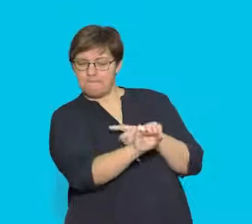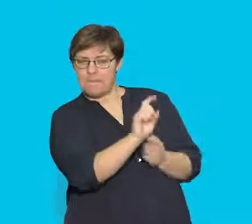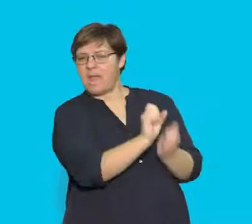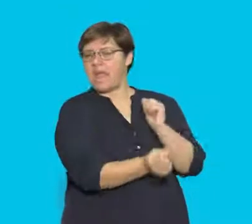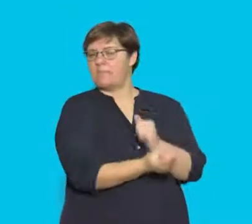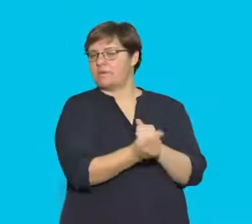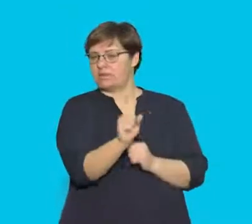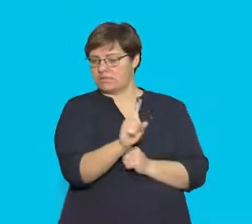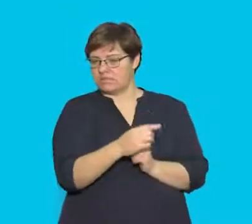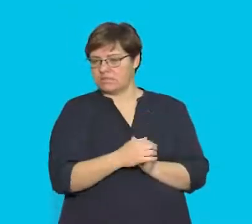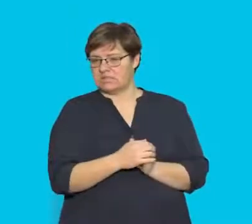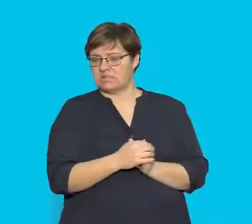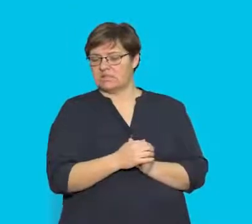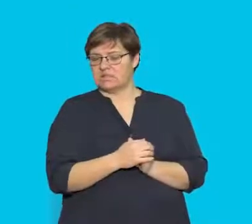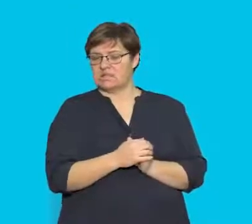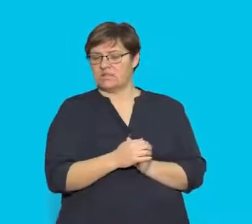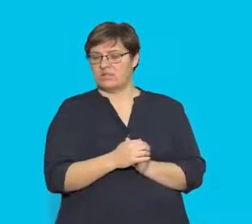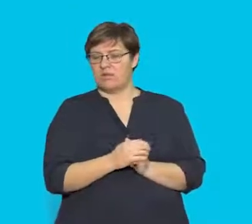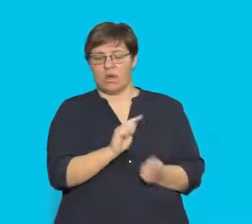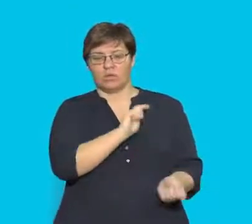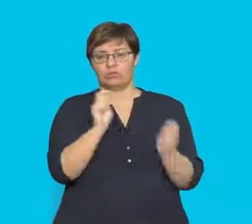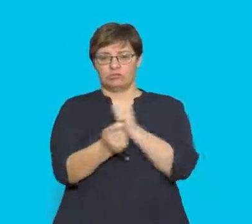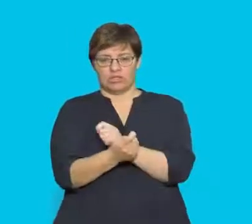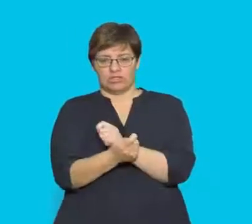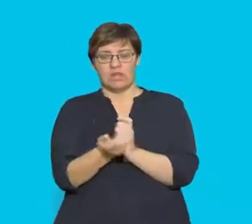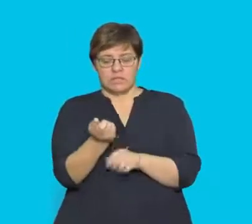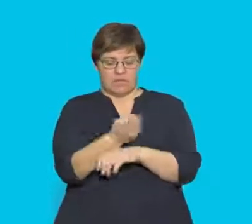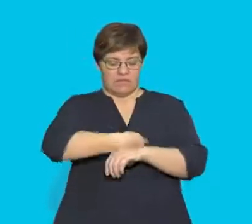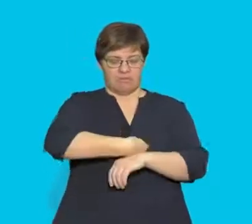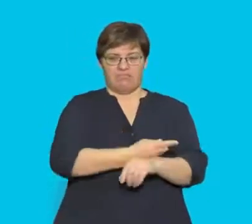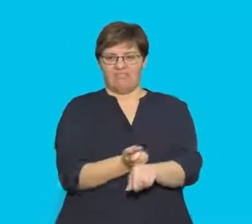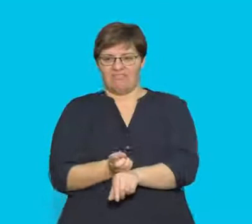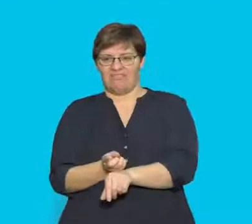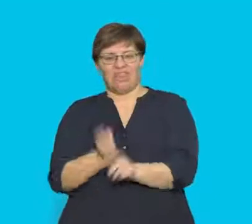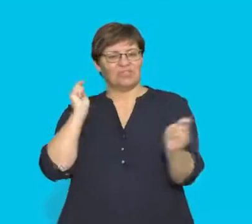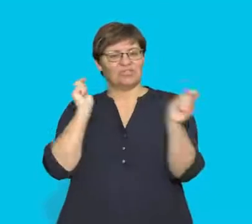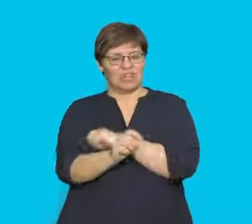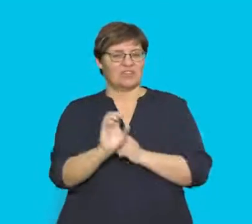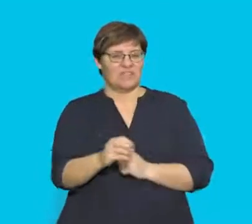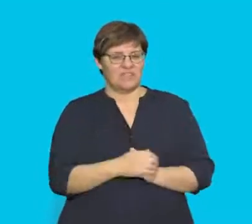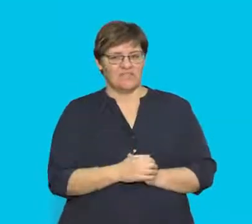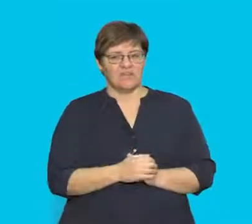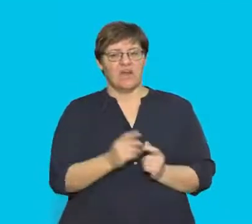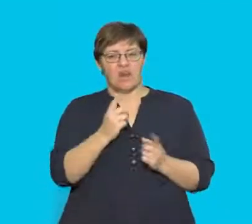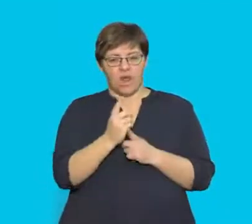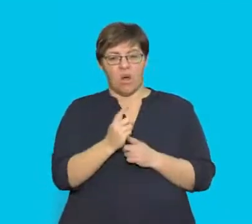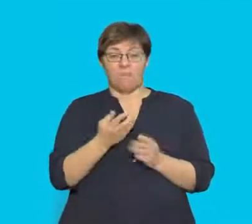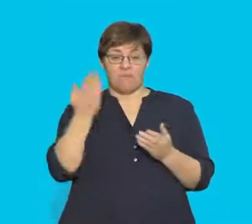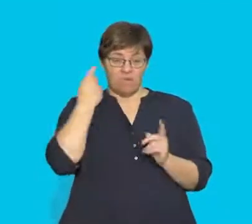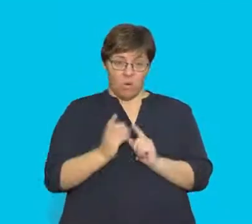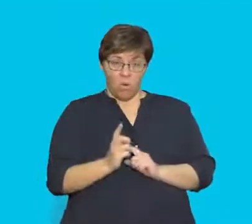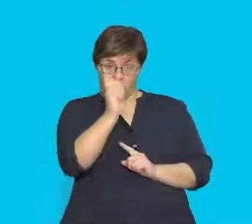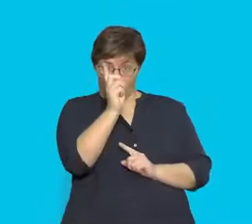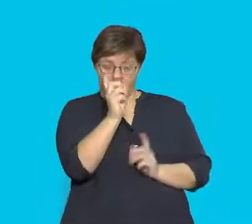recognize what happens if we change the direction of the current. Now, look, the needles all changed. They're now pointing in the